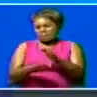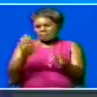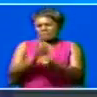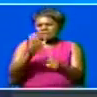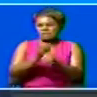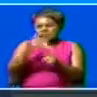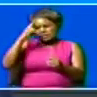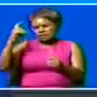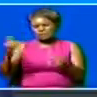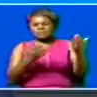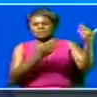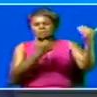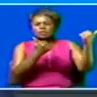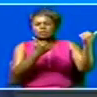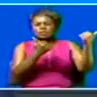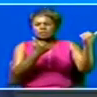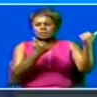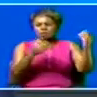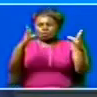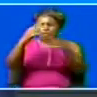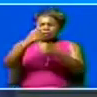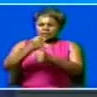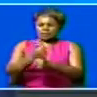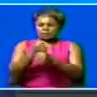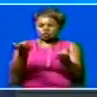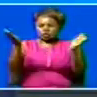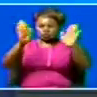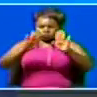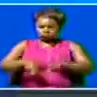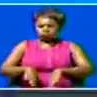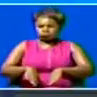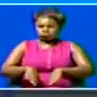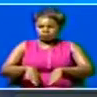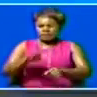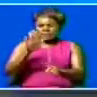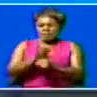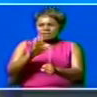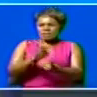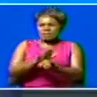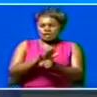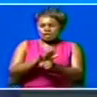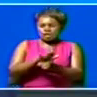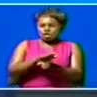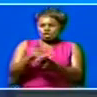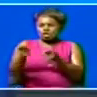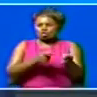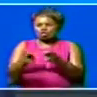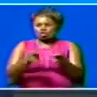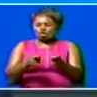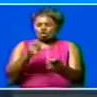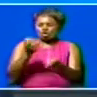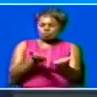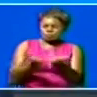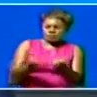of dreams and expectations of these organizations go down the drain, forcing most of them to either scale down the operations or close